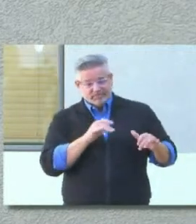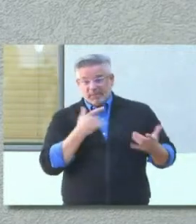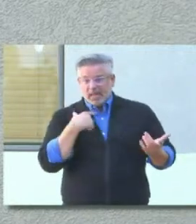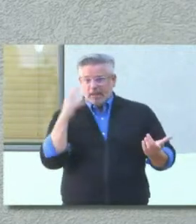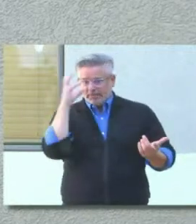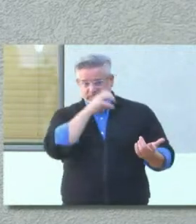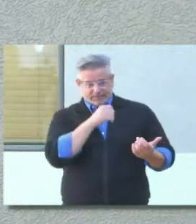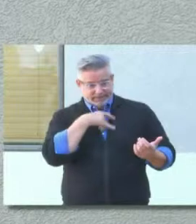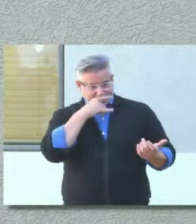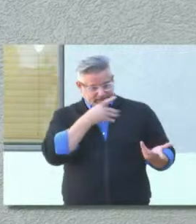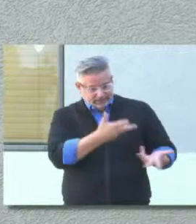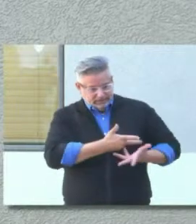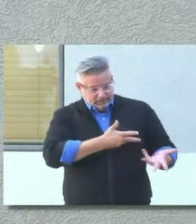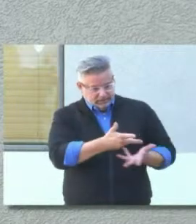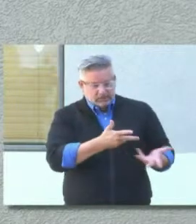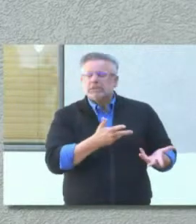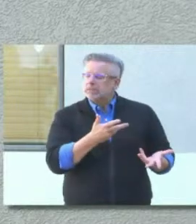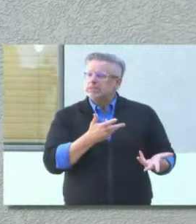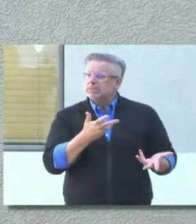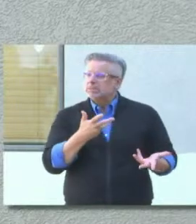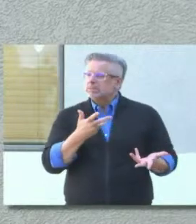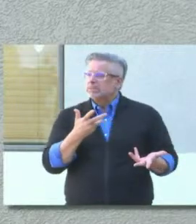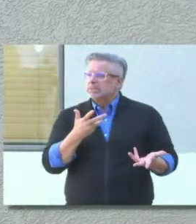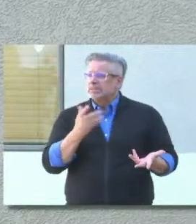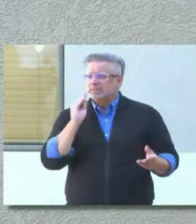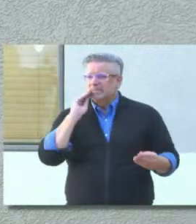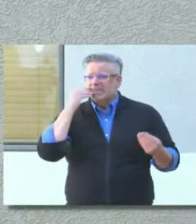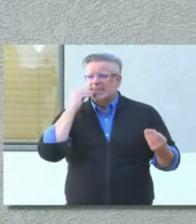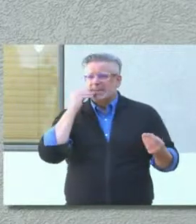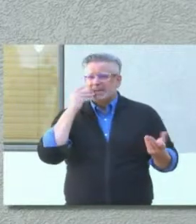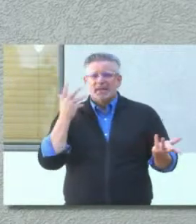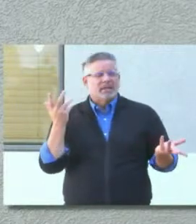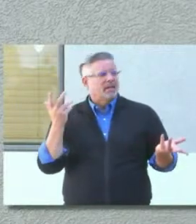missed, and that was missing my kids' smiles